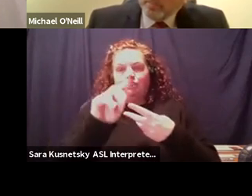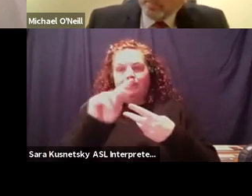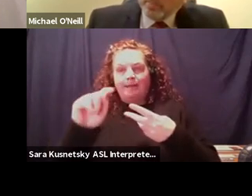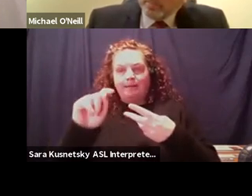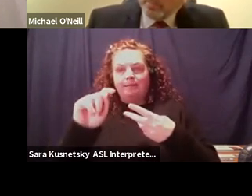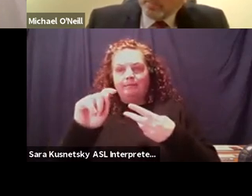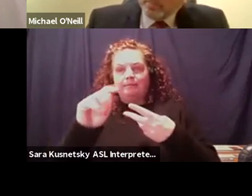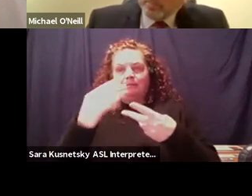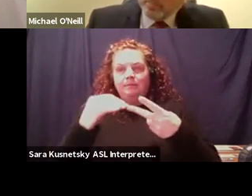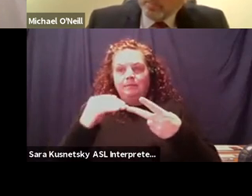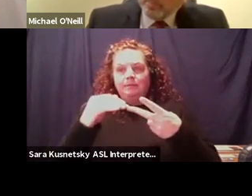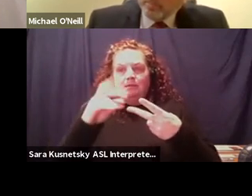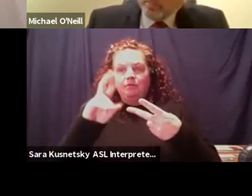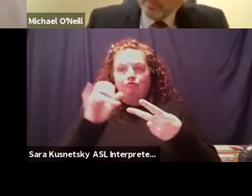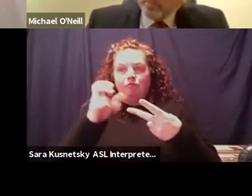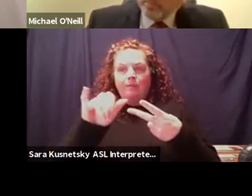Hello?